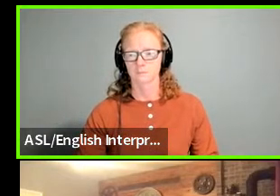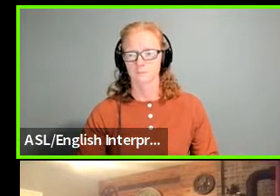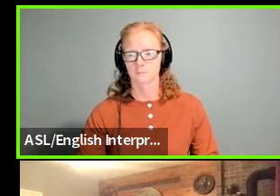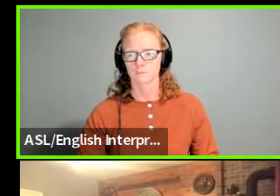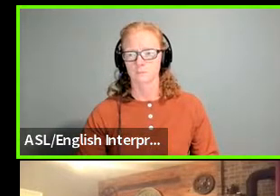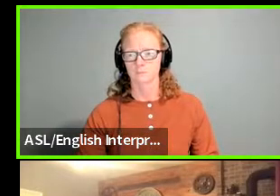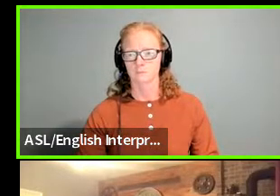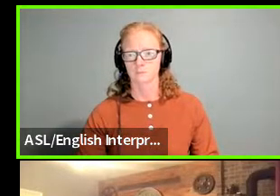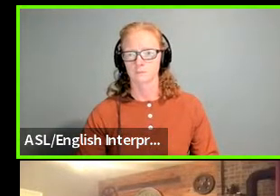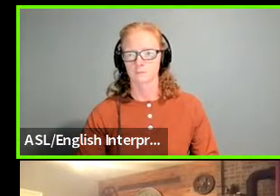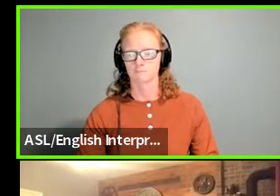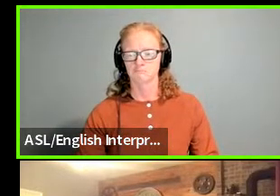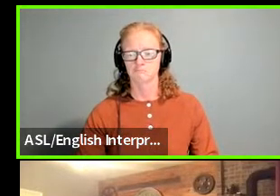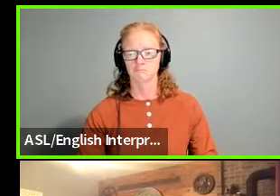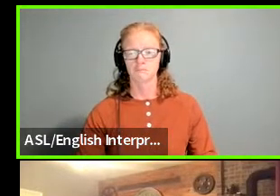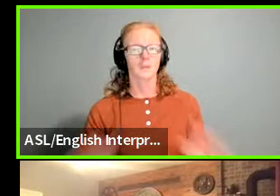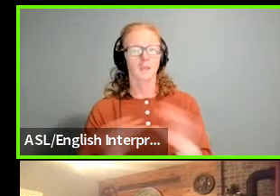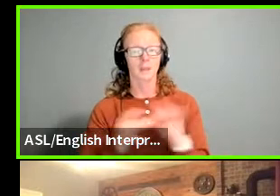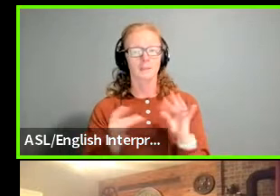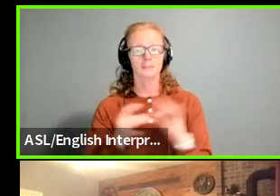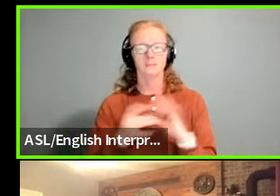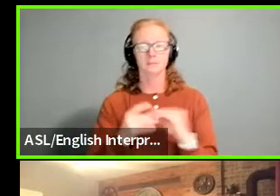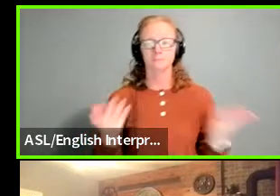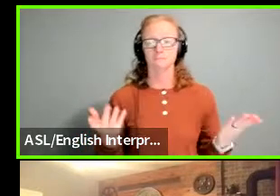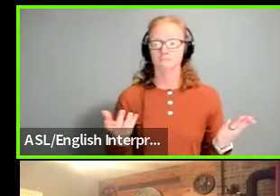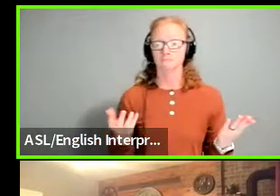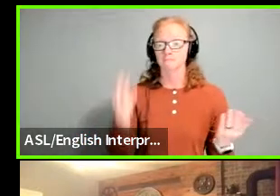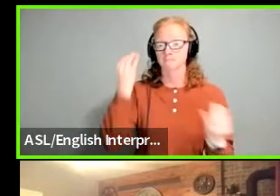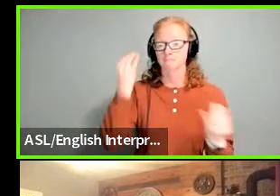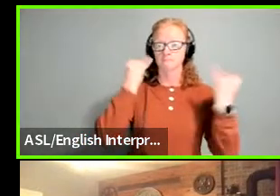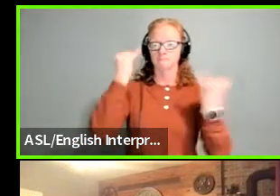Questions, comments, thoughts about community engagement?